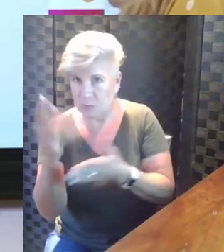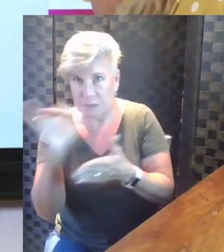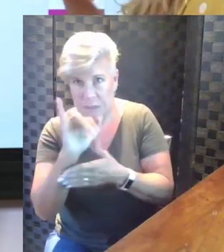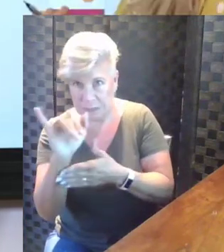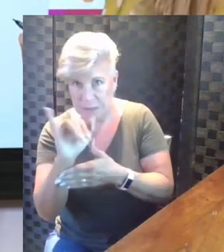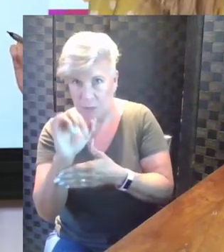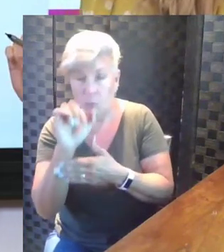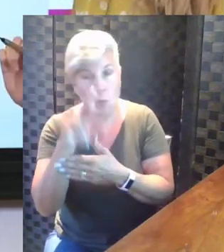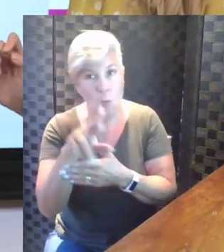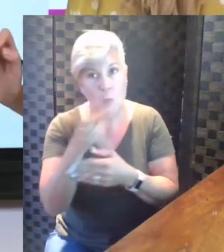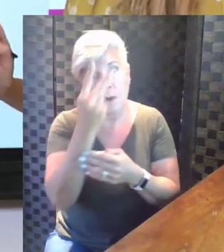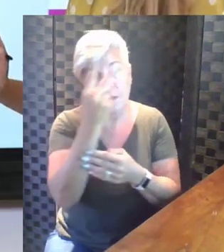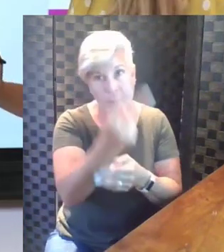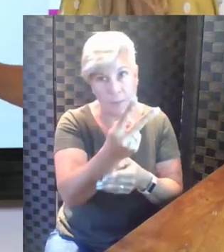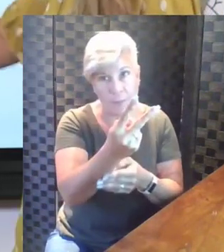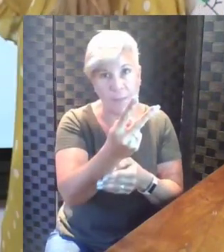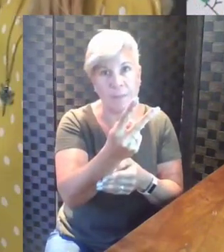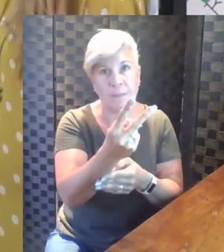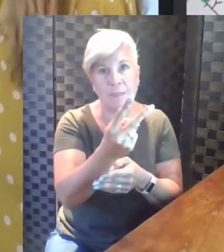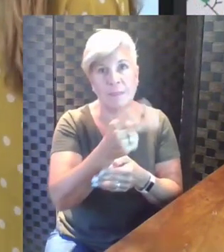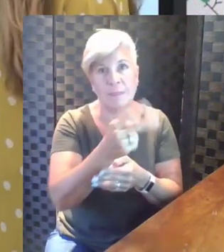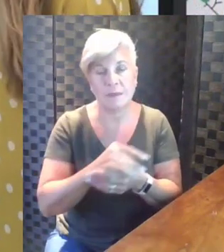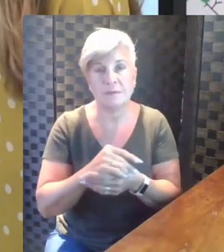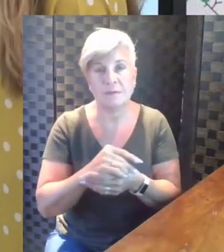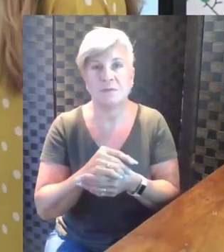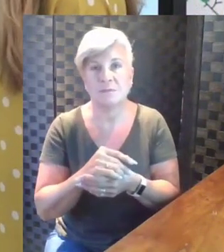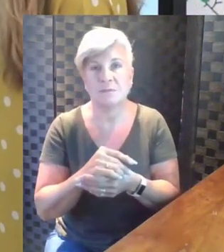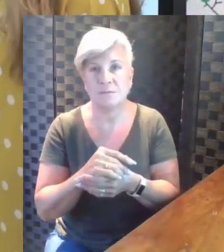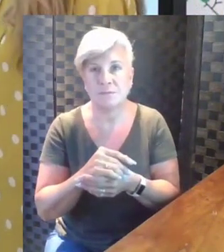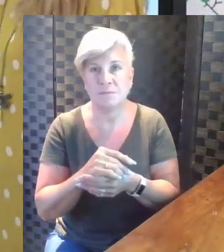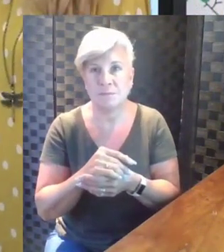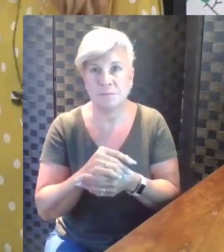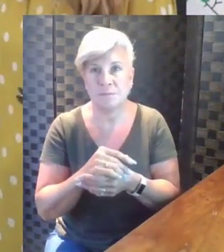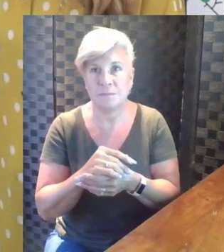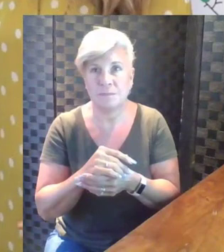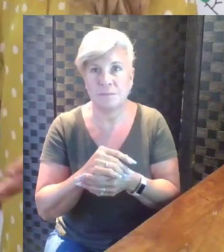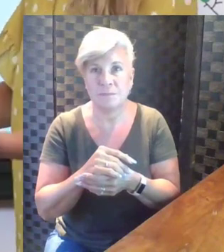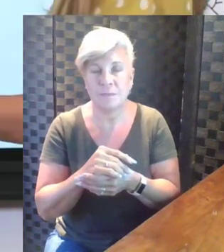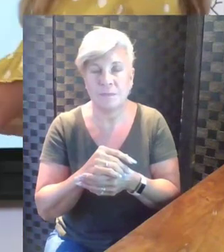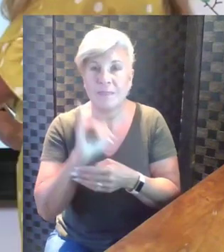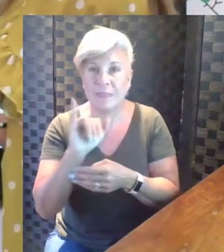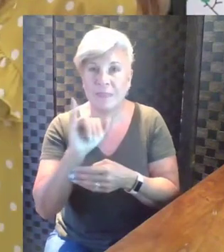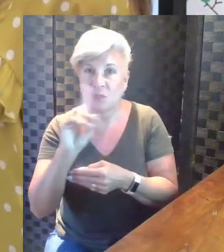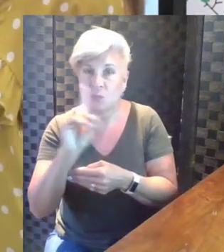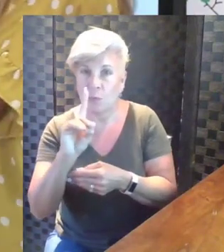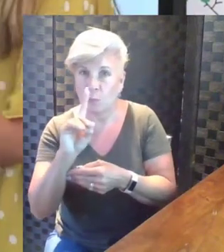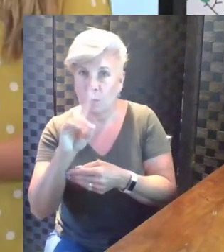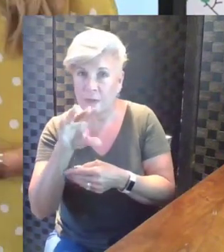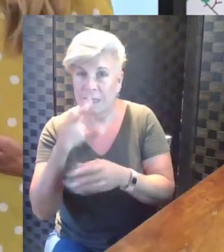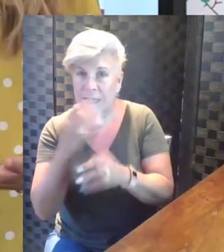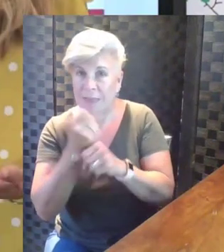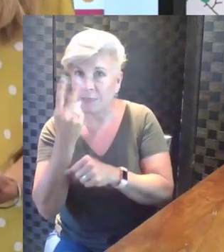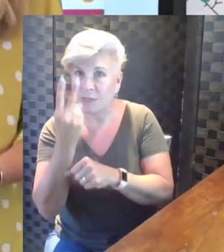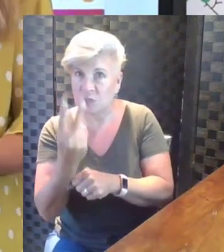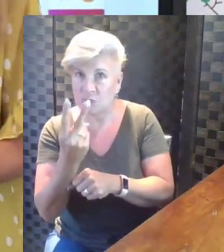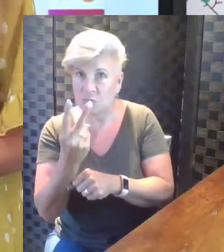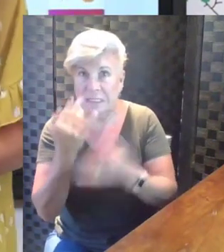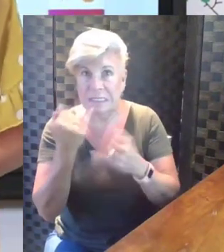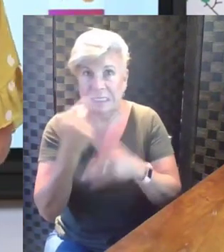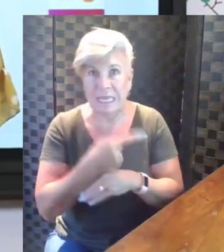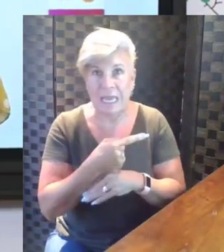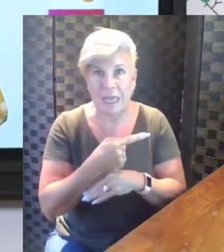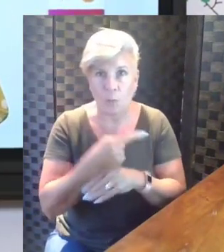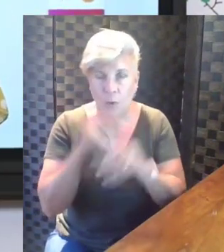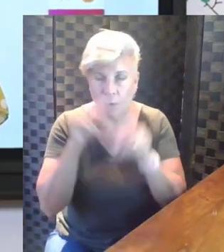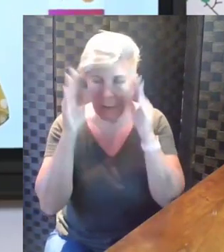2 that are left over. Or these 2 that are left over. That's where the 2 comes from. So today, that's